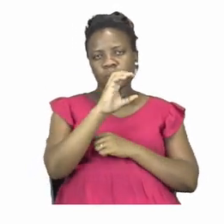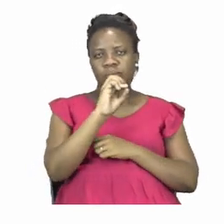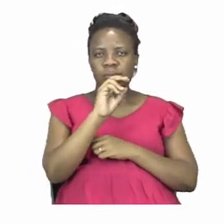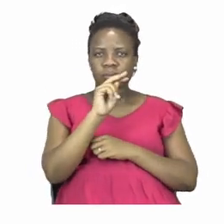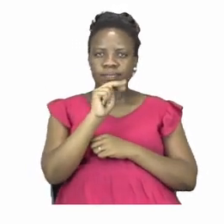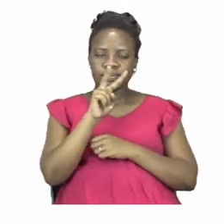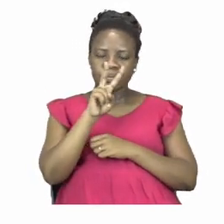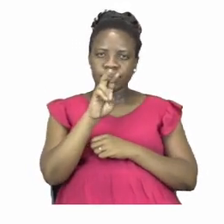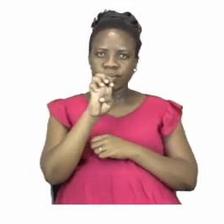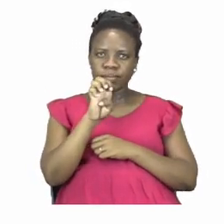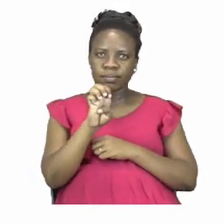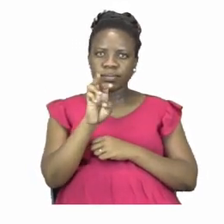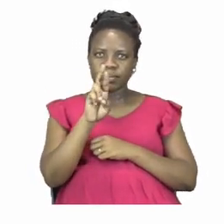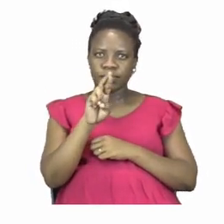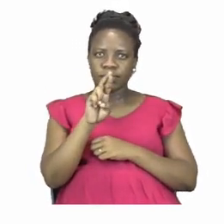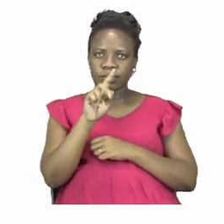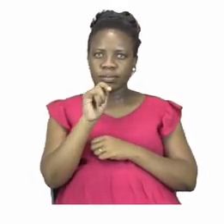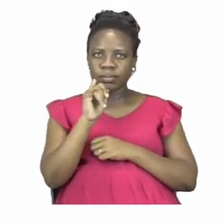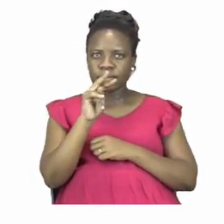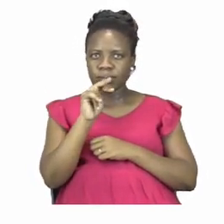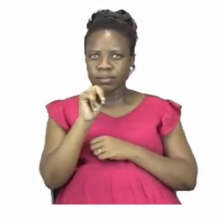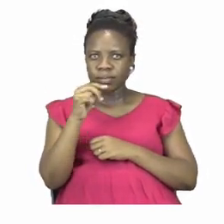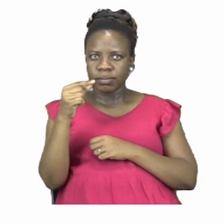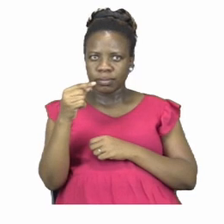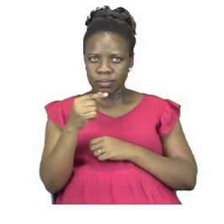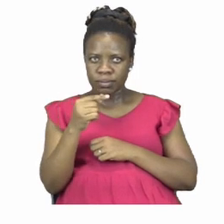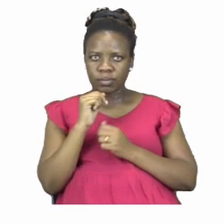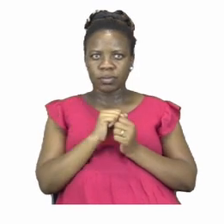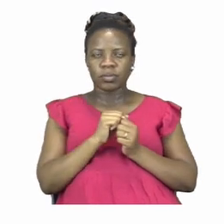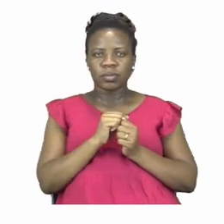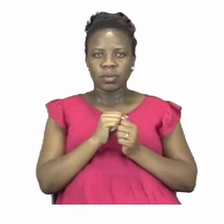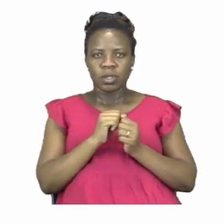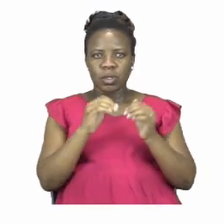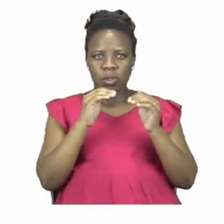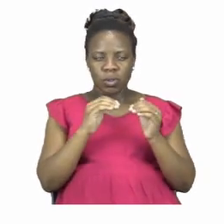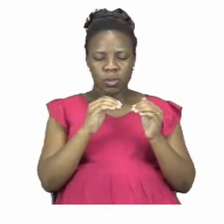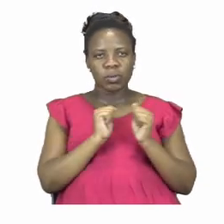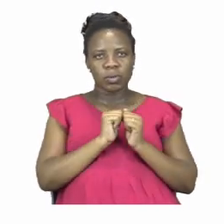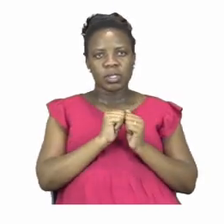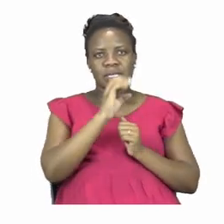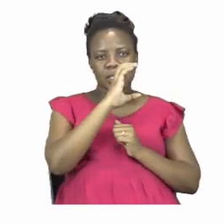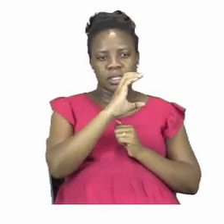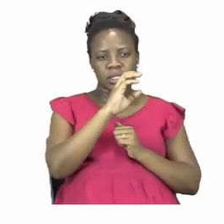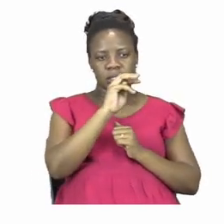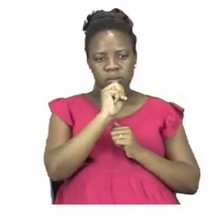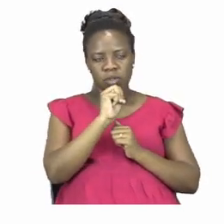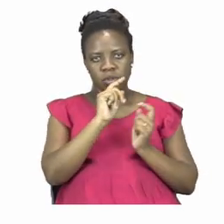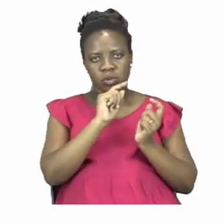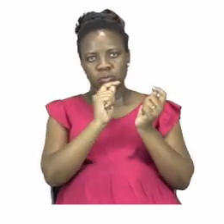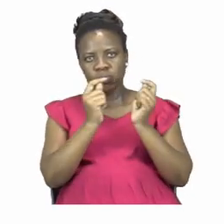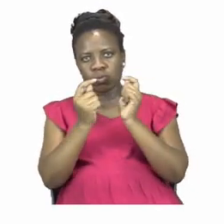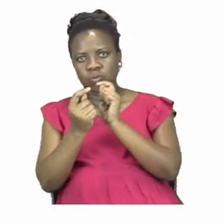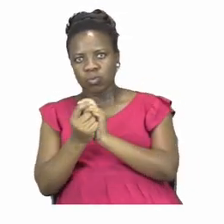centimeters to millimeters and from milliliters to centimeters. Now you're